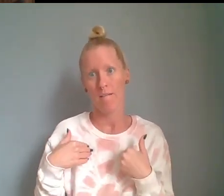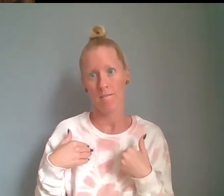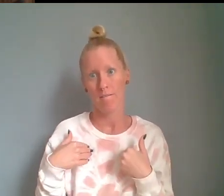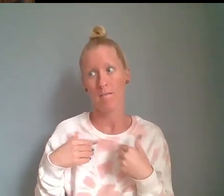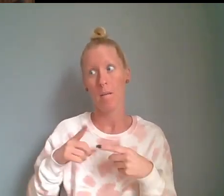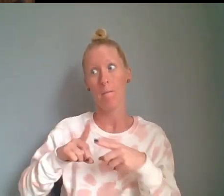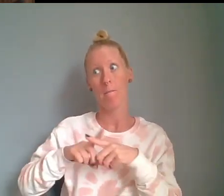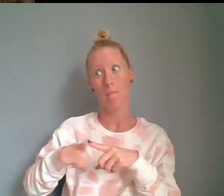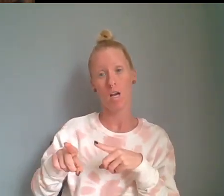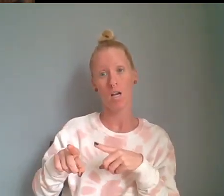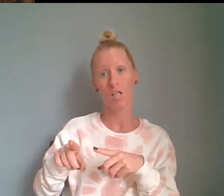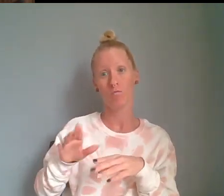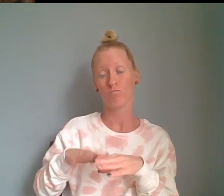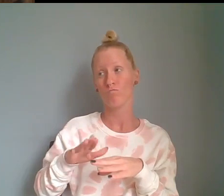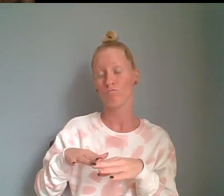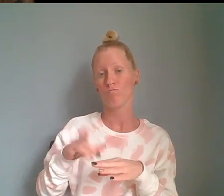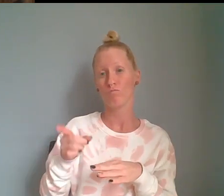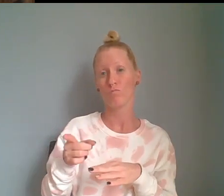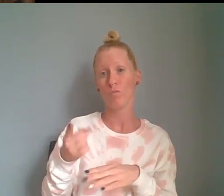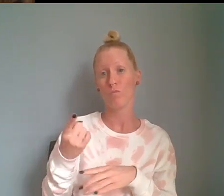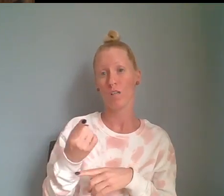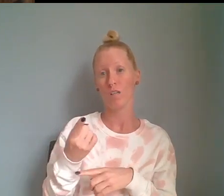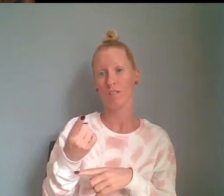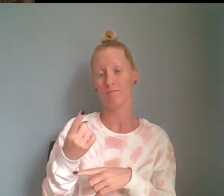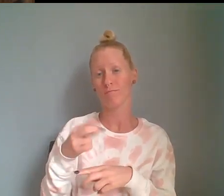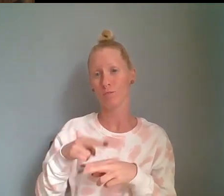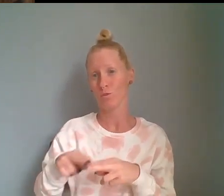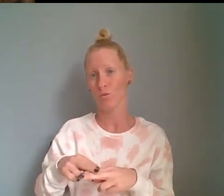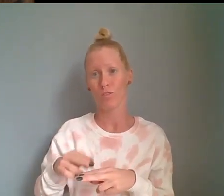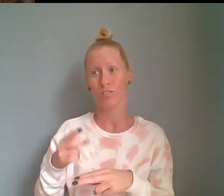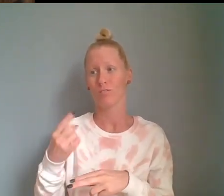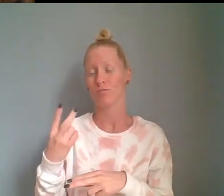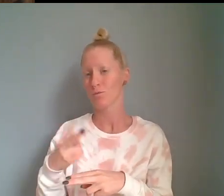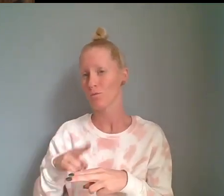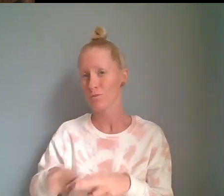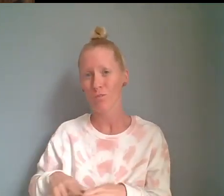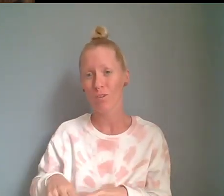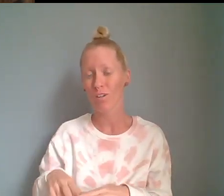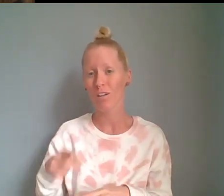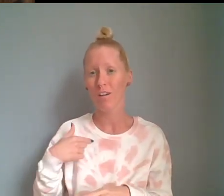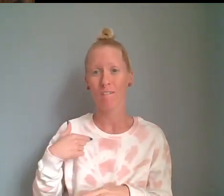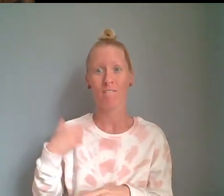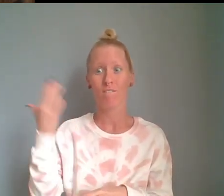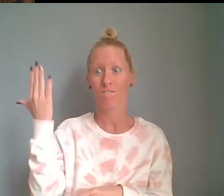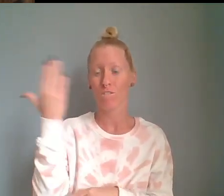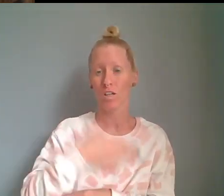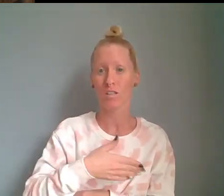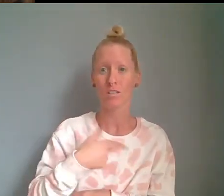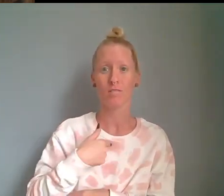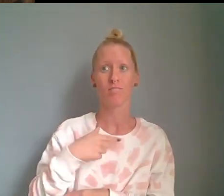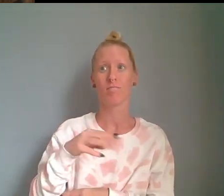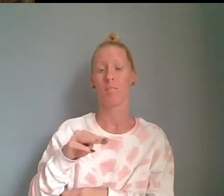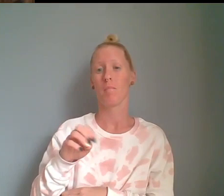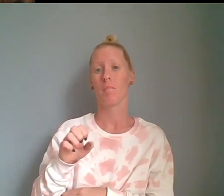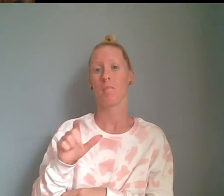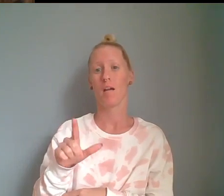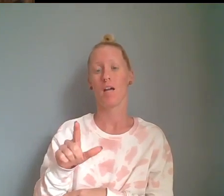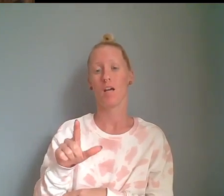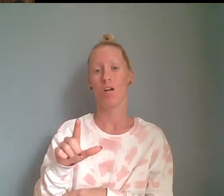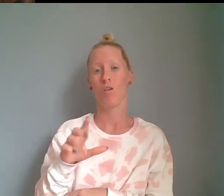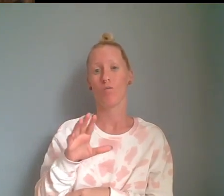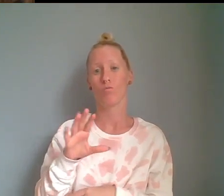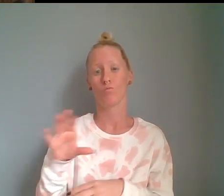either one short allele or two short alleles, and you were confronted with maltreatment as a child, you had a much